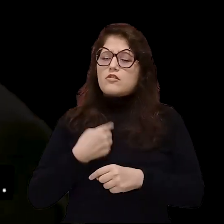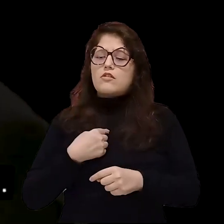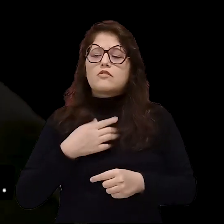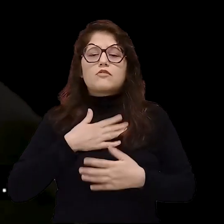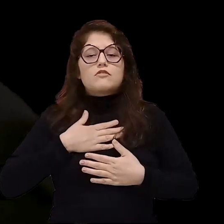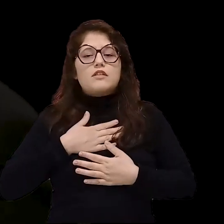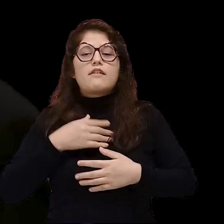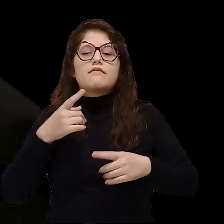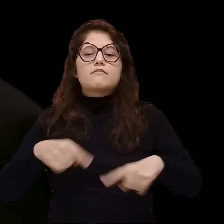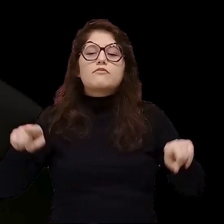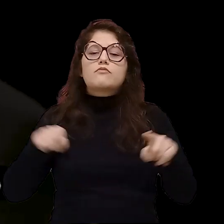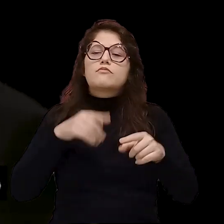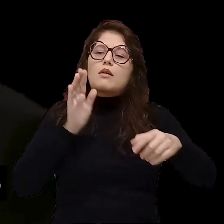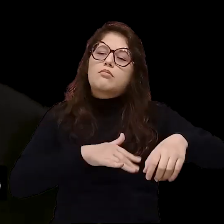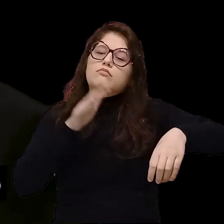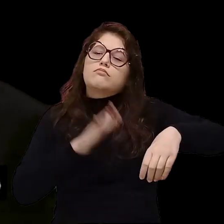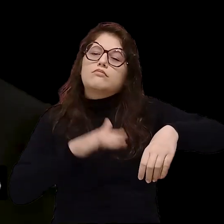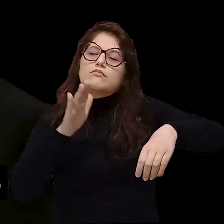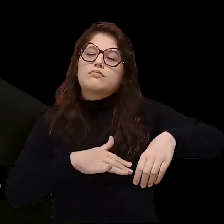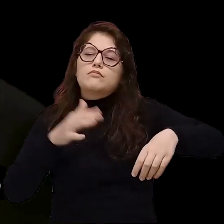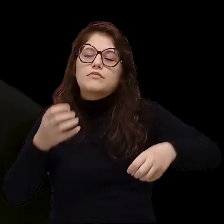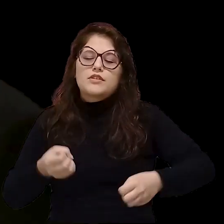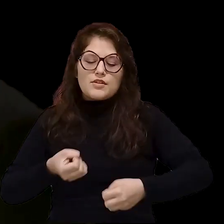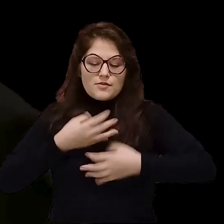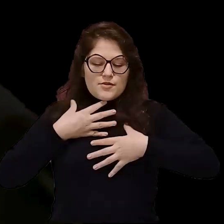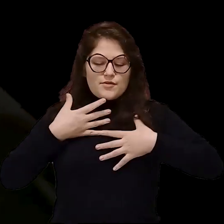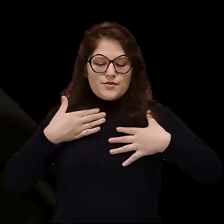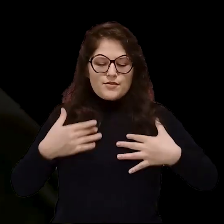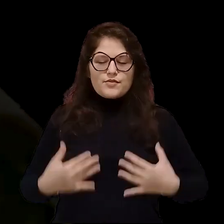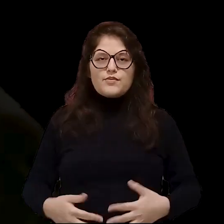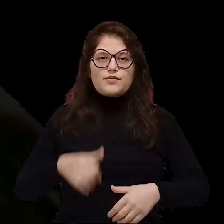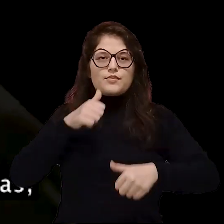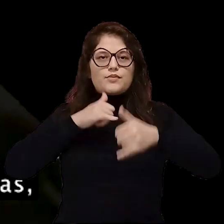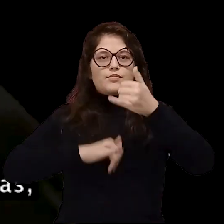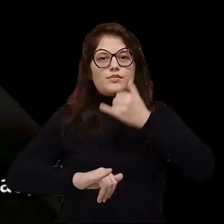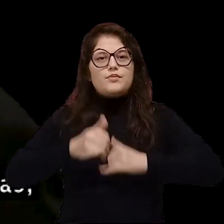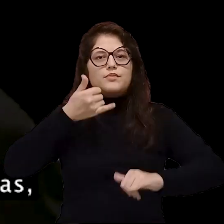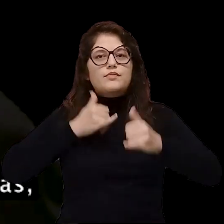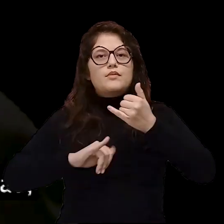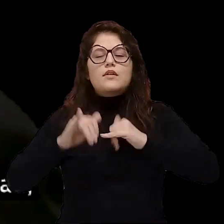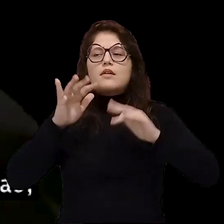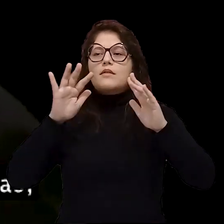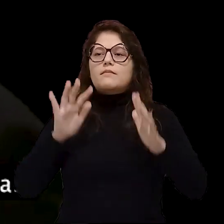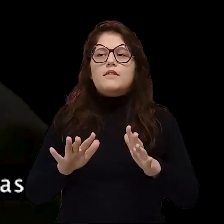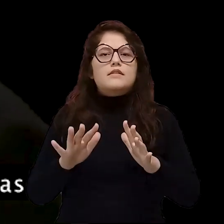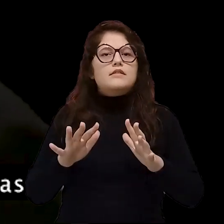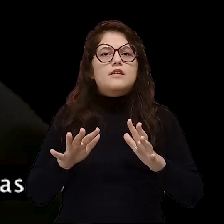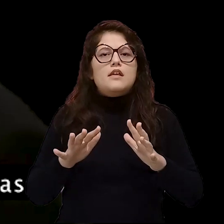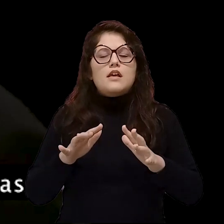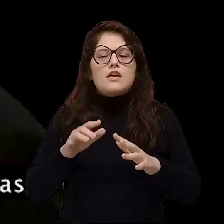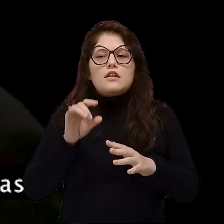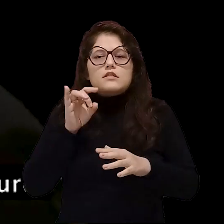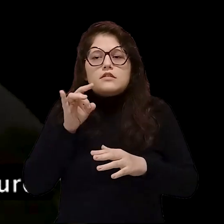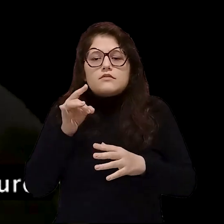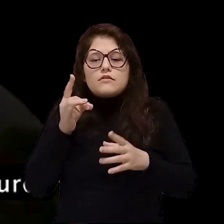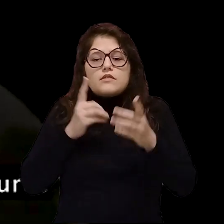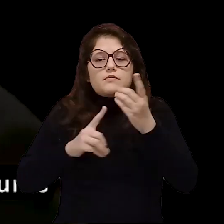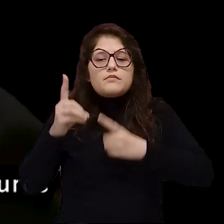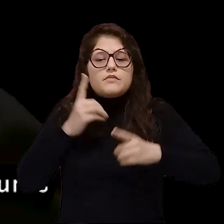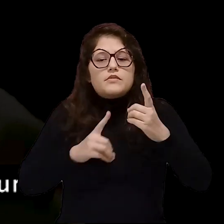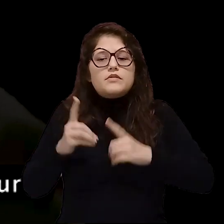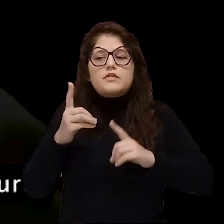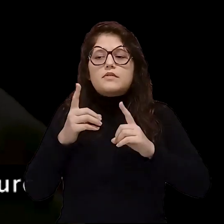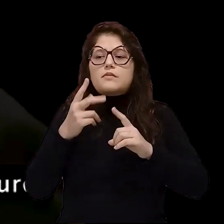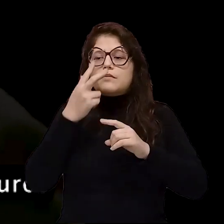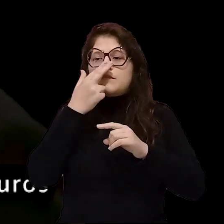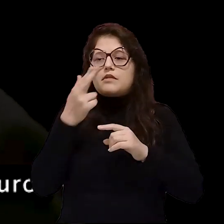involve the whole community. They didn't externalize the depression as an invasive spirit. Instead, what they did was they took people, one at a